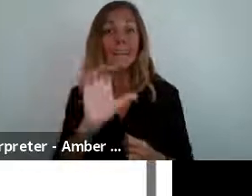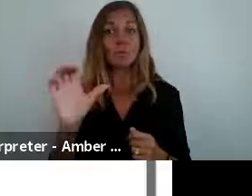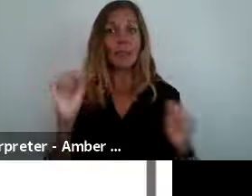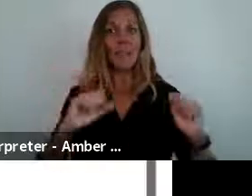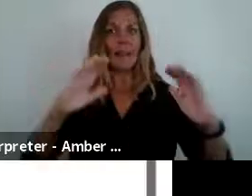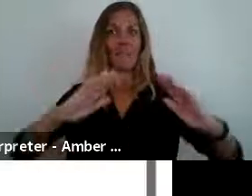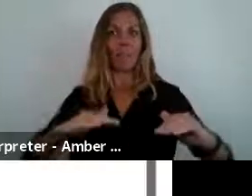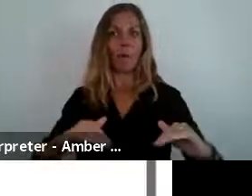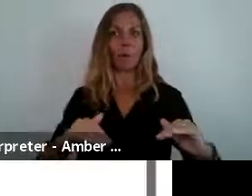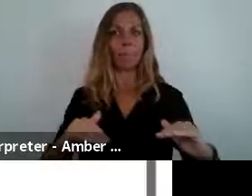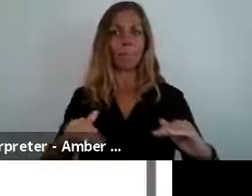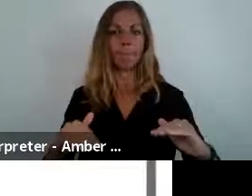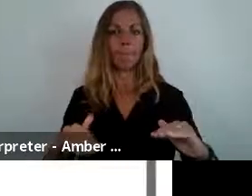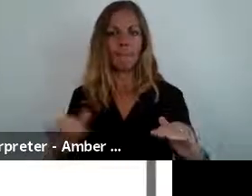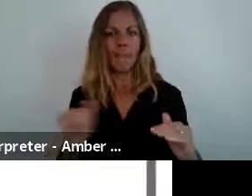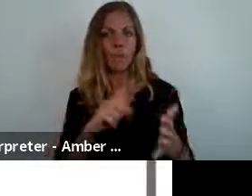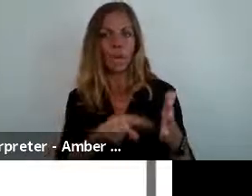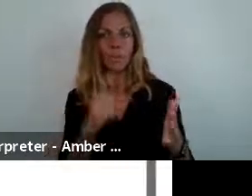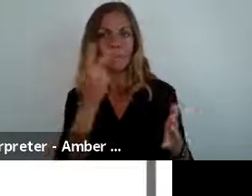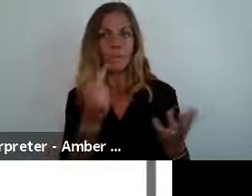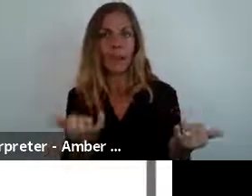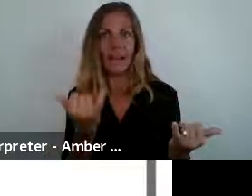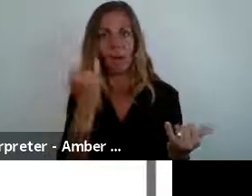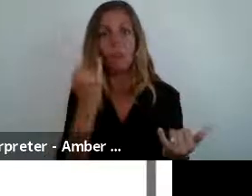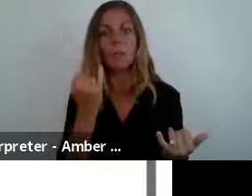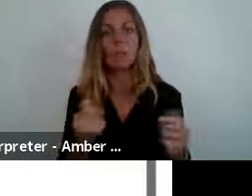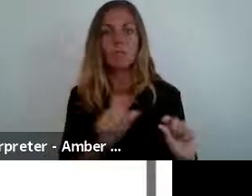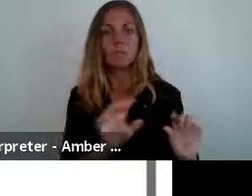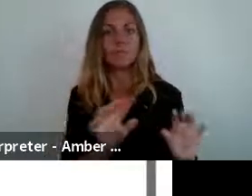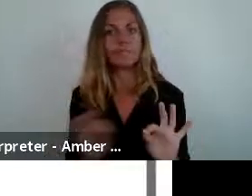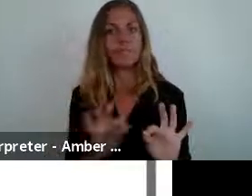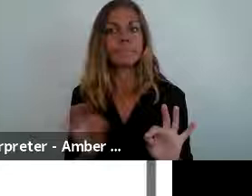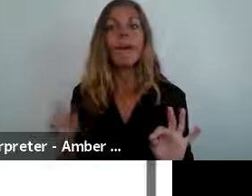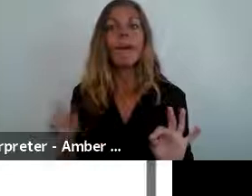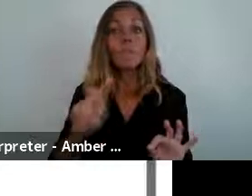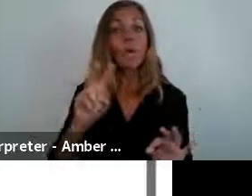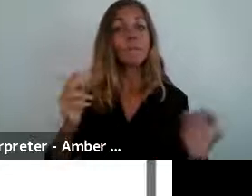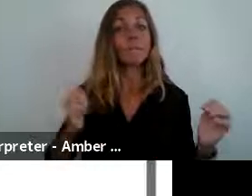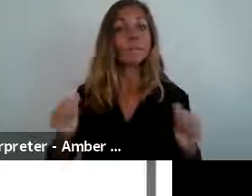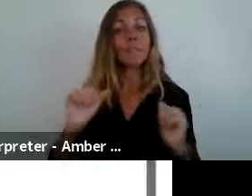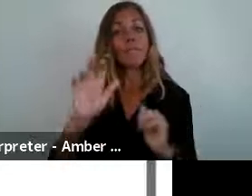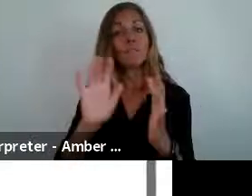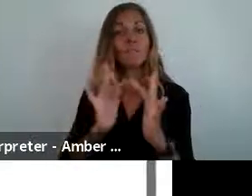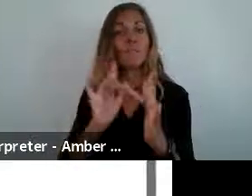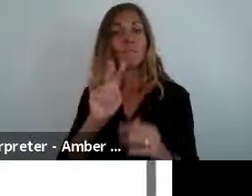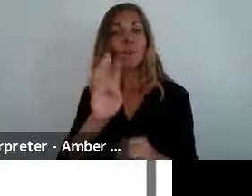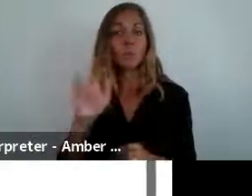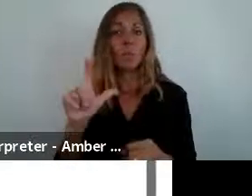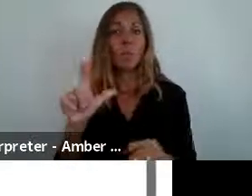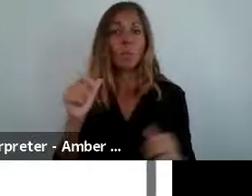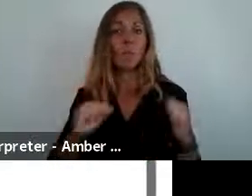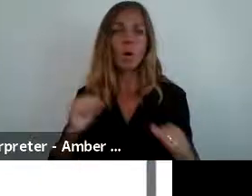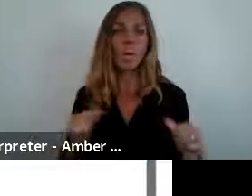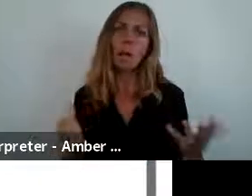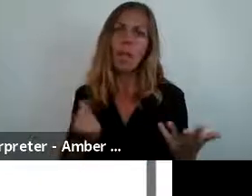of the screen, like what you're experiencing right now. And for a virtual performance, I think that would be preferred. I mean, it's